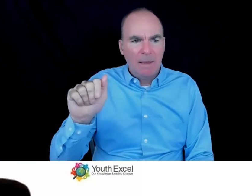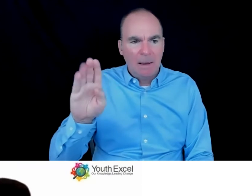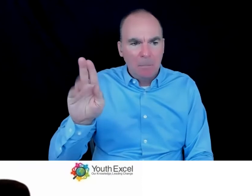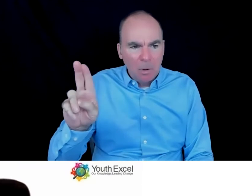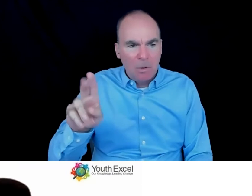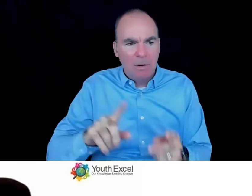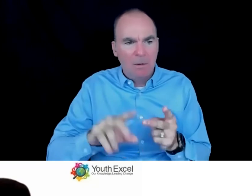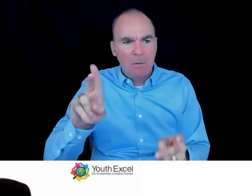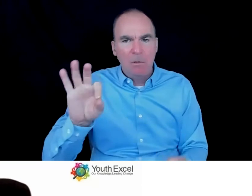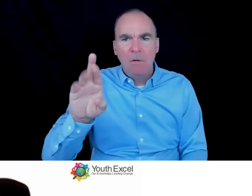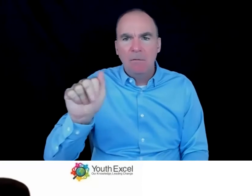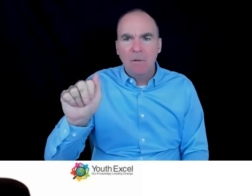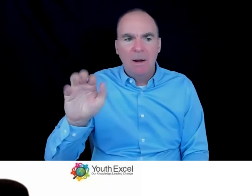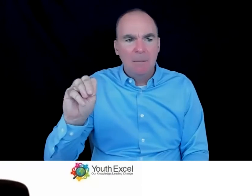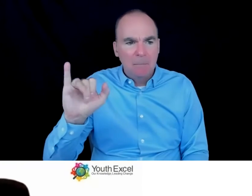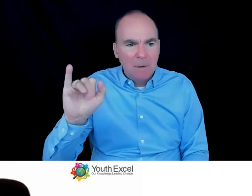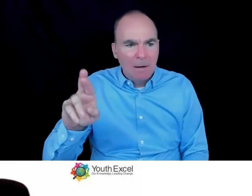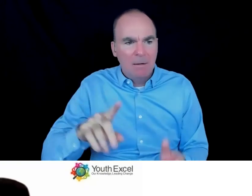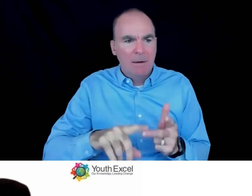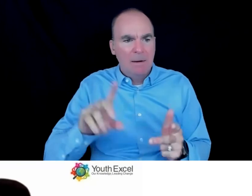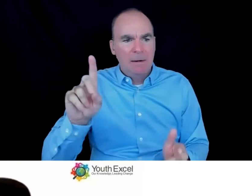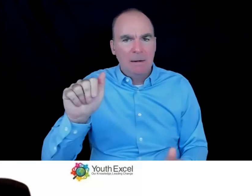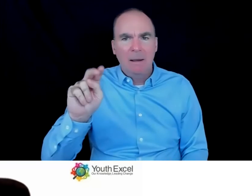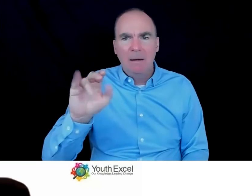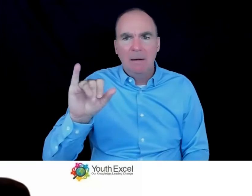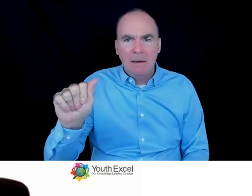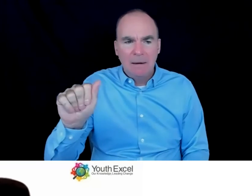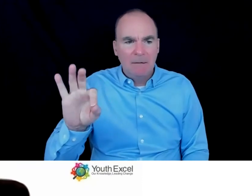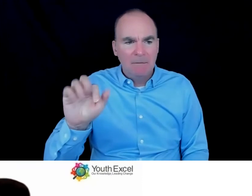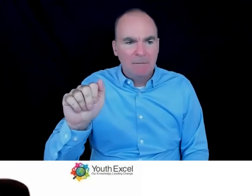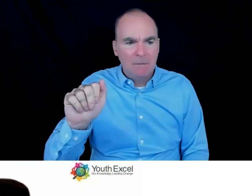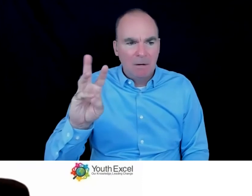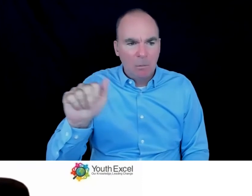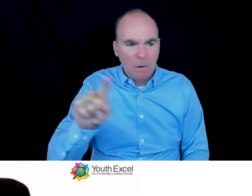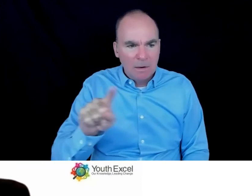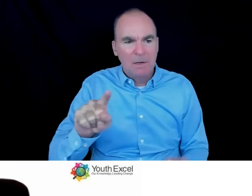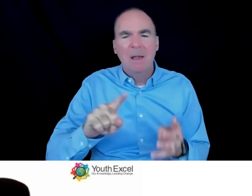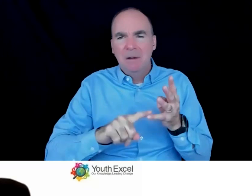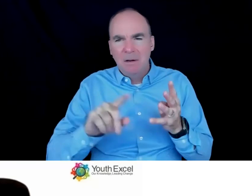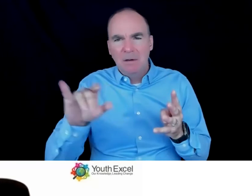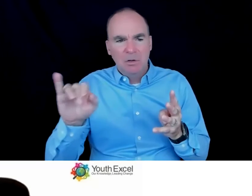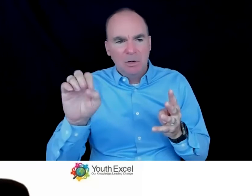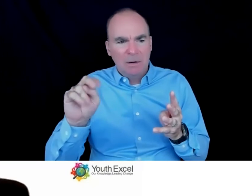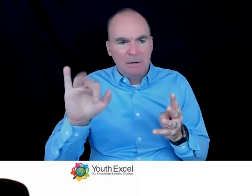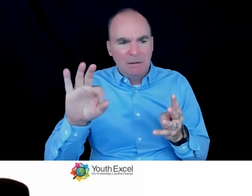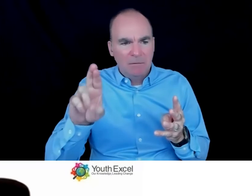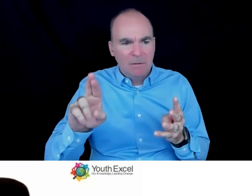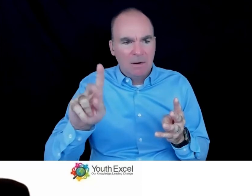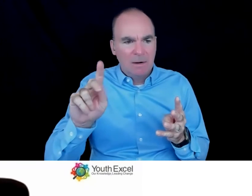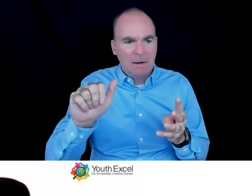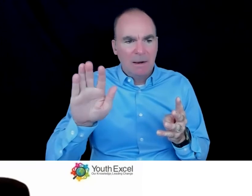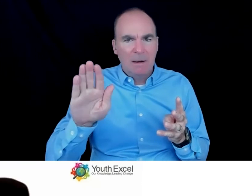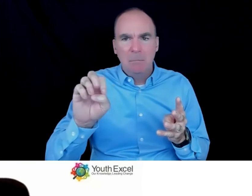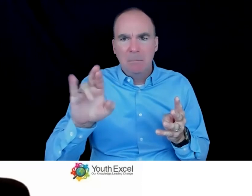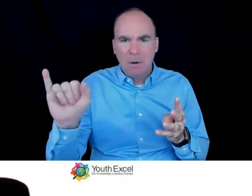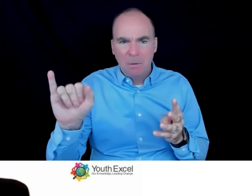Uframira, Dhania Favaz, and of course, our countryman from Kenya, that is Jennifer Kaberi, who is founder of Total News. That